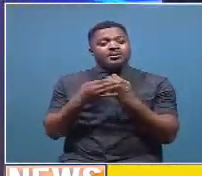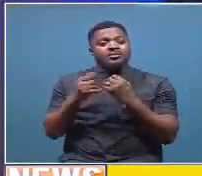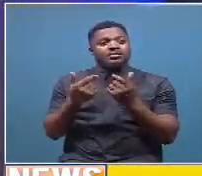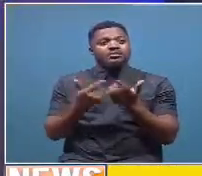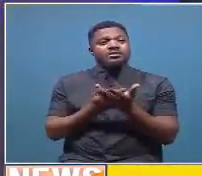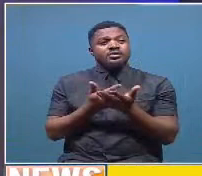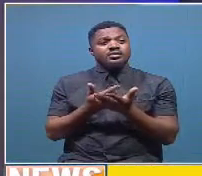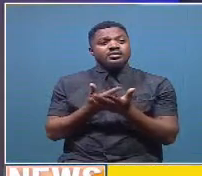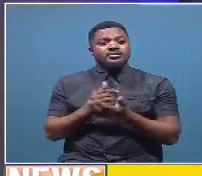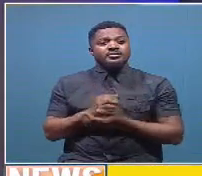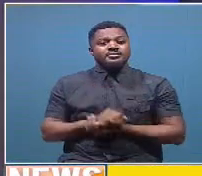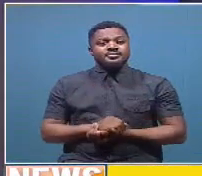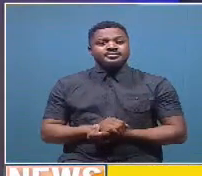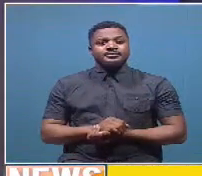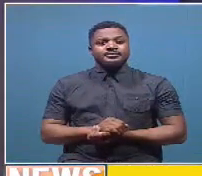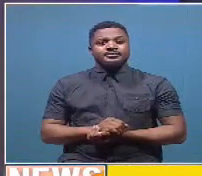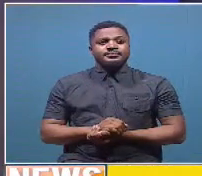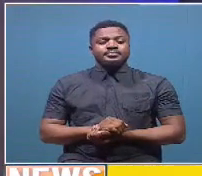Ghana.